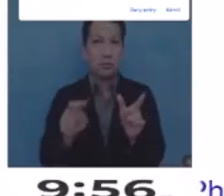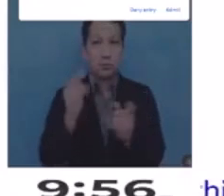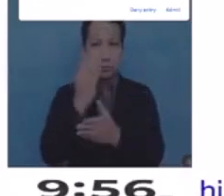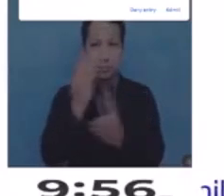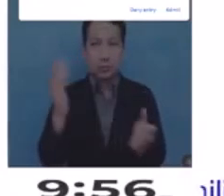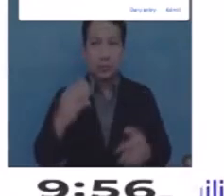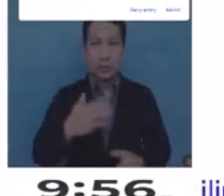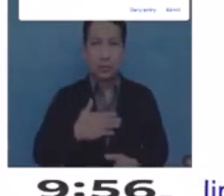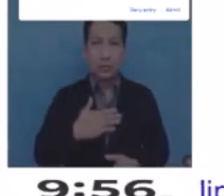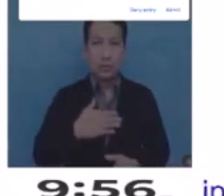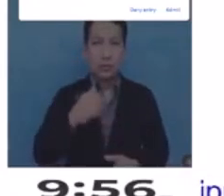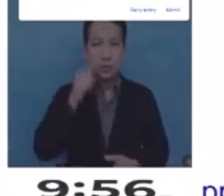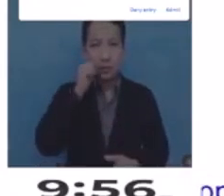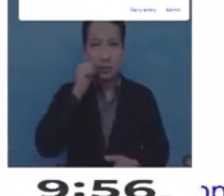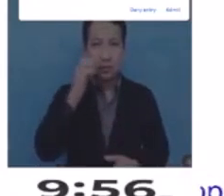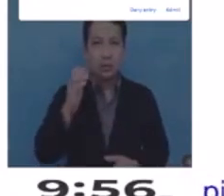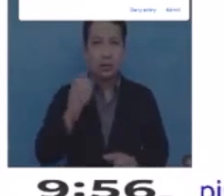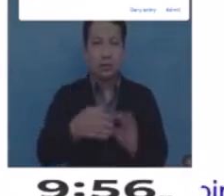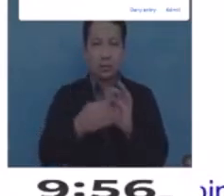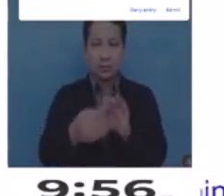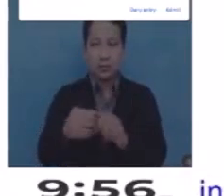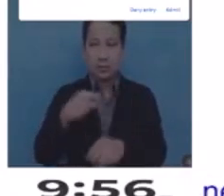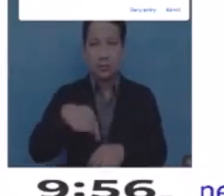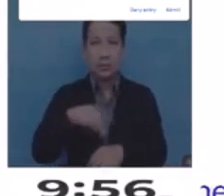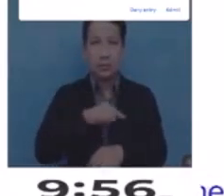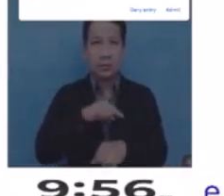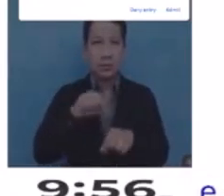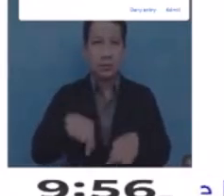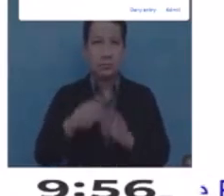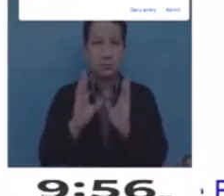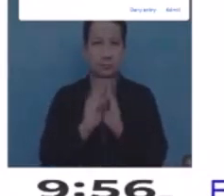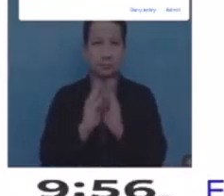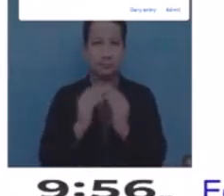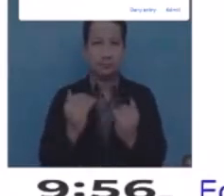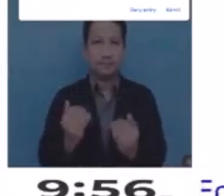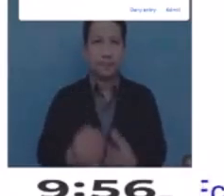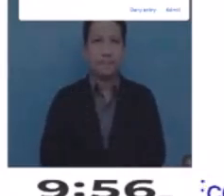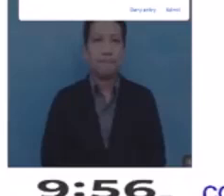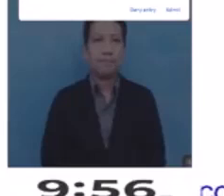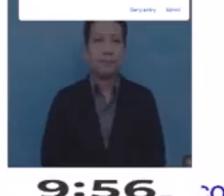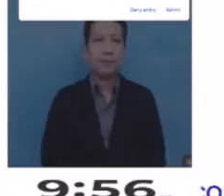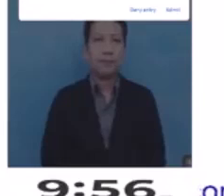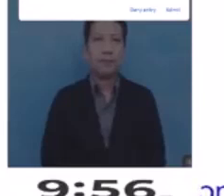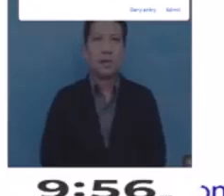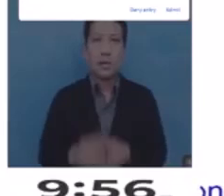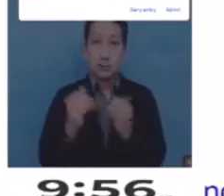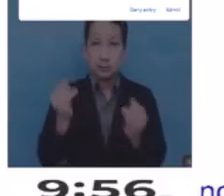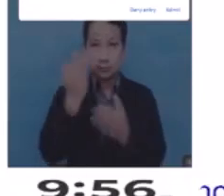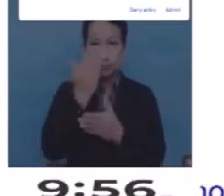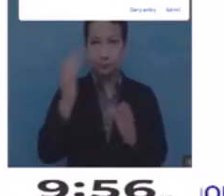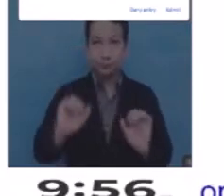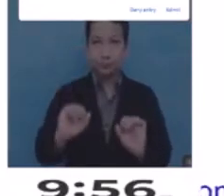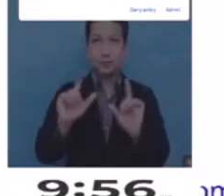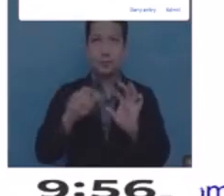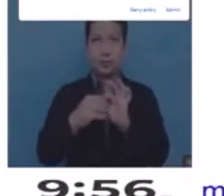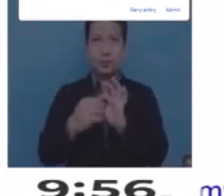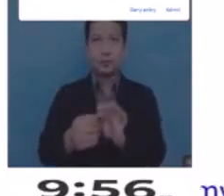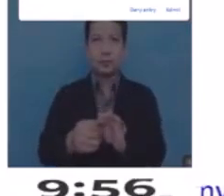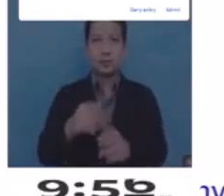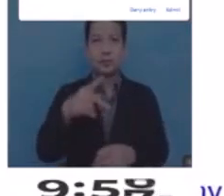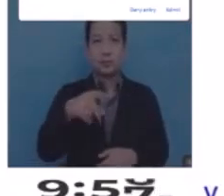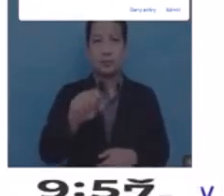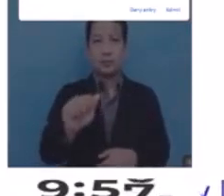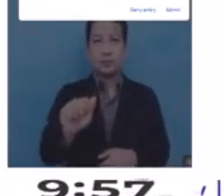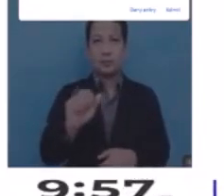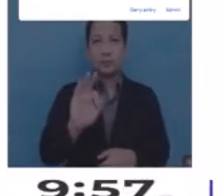Ange Aicardo ang inyong host para sa press briefing na ito. Ang event na ito ay naka-livestream po sa PSA Facebook